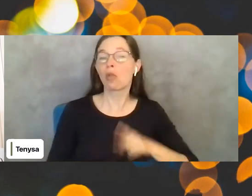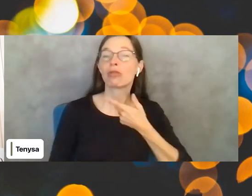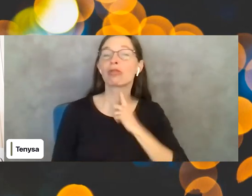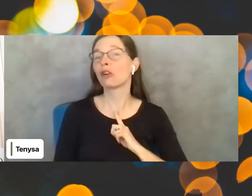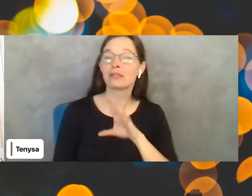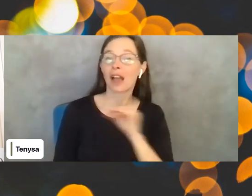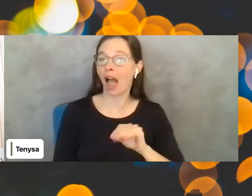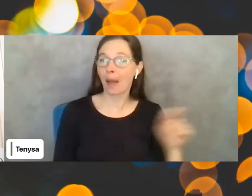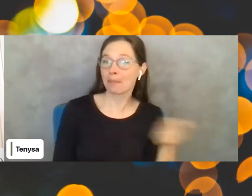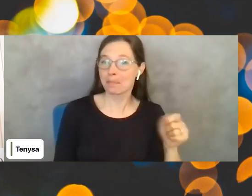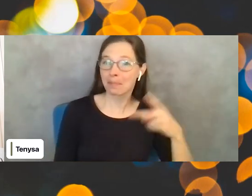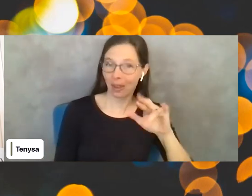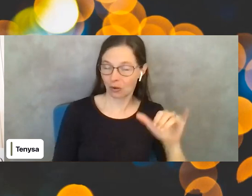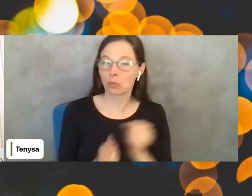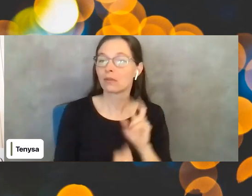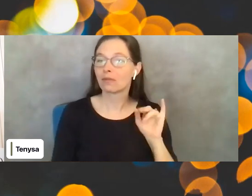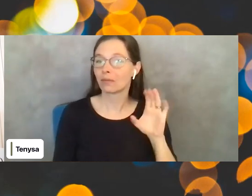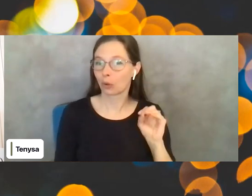Ortiz. I'm Charlie, head tinkerer,